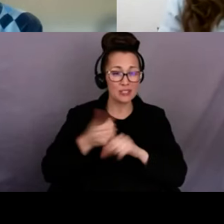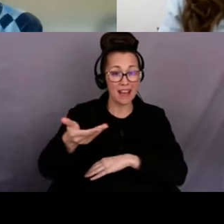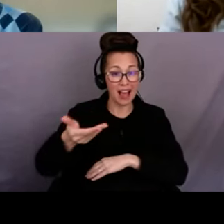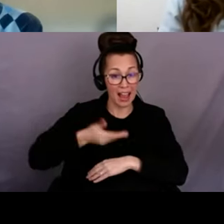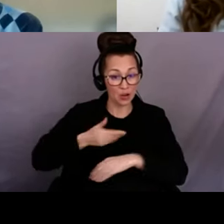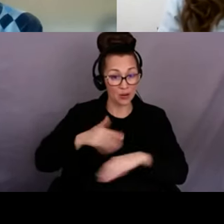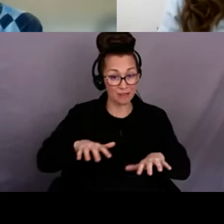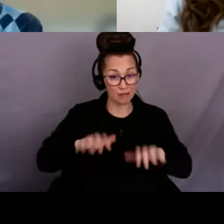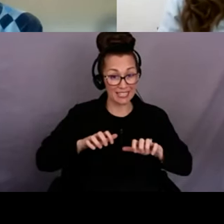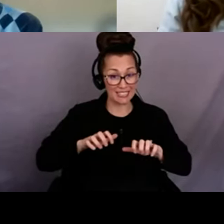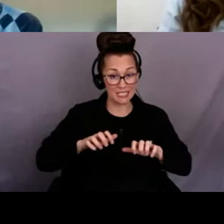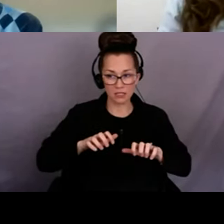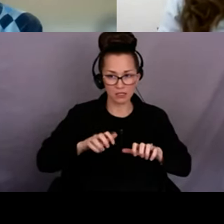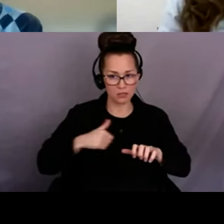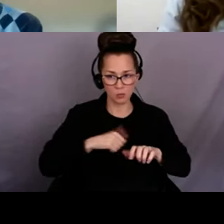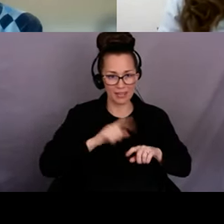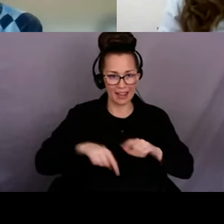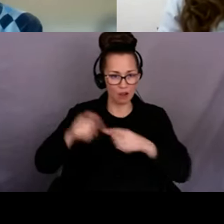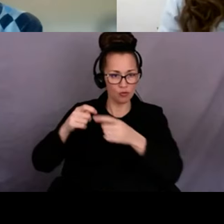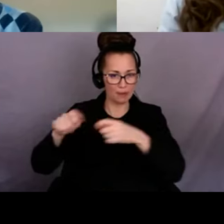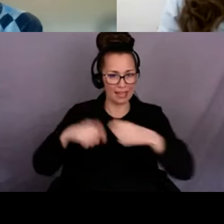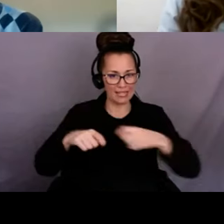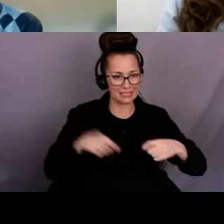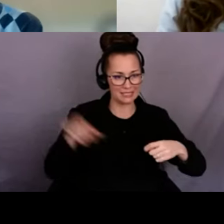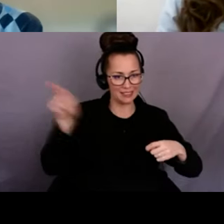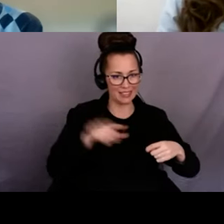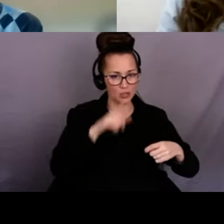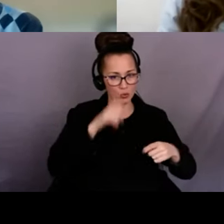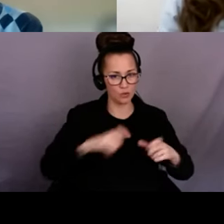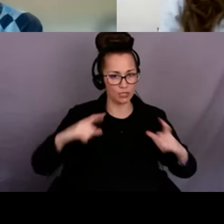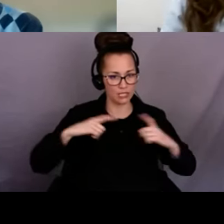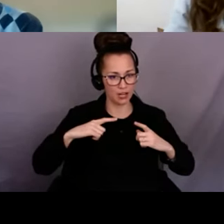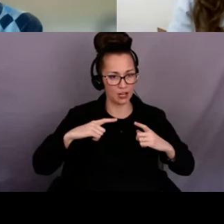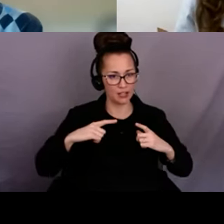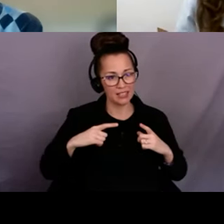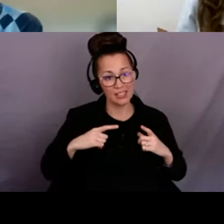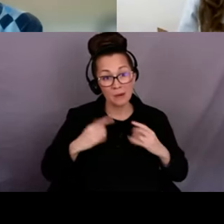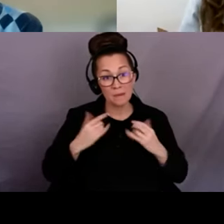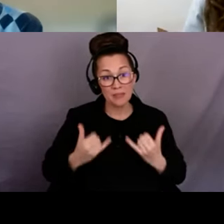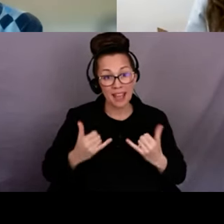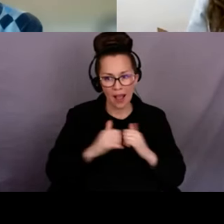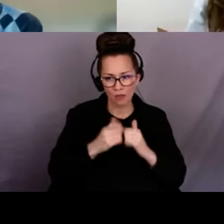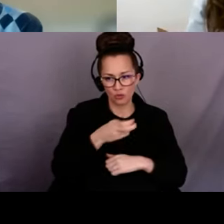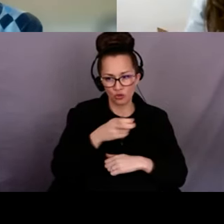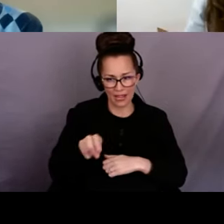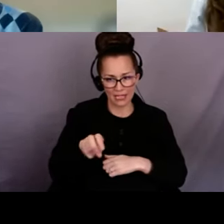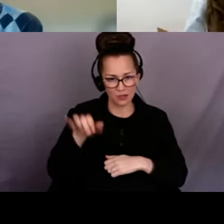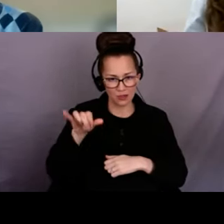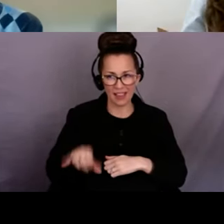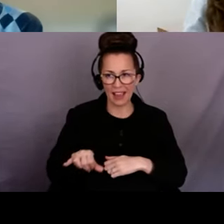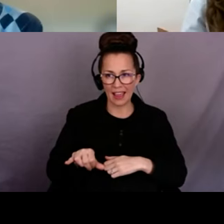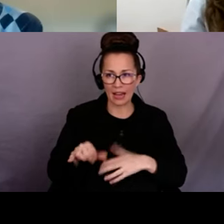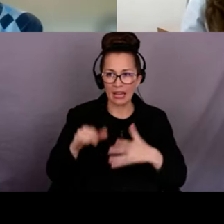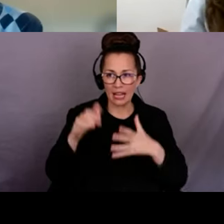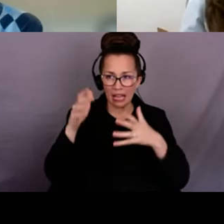decade, there was a real diminution of the state's ability to actually transfer hands-on that accumulated